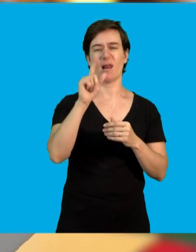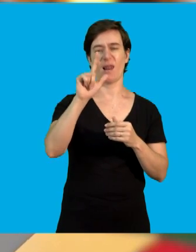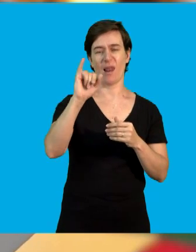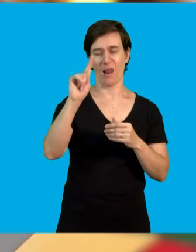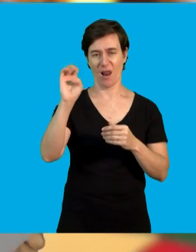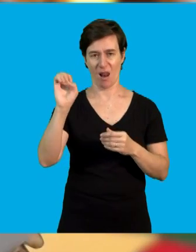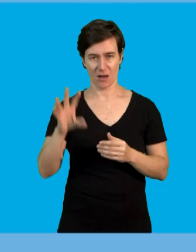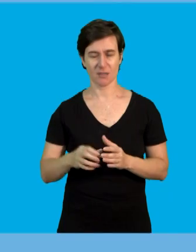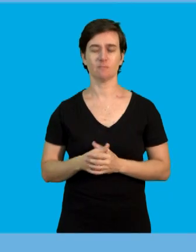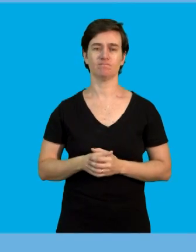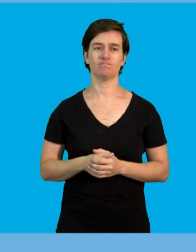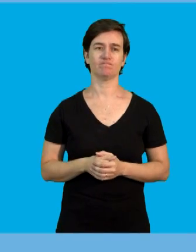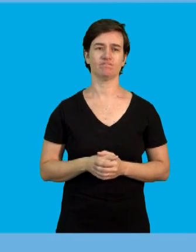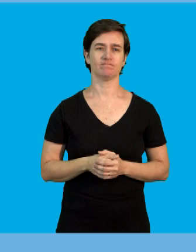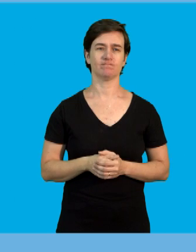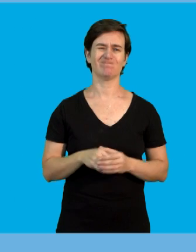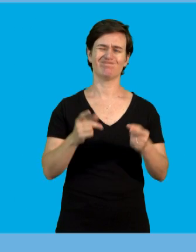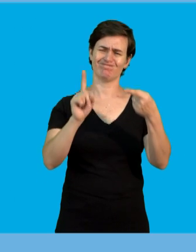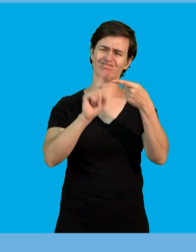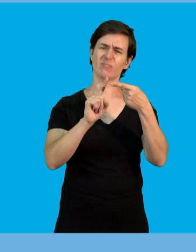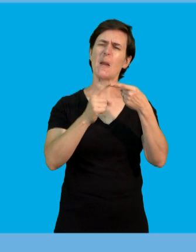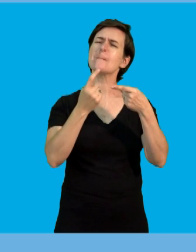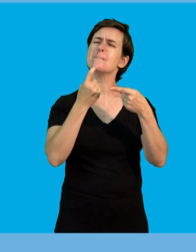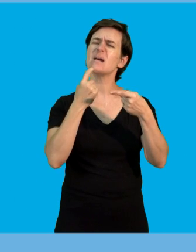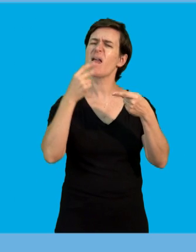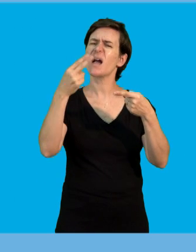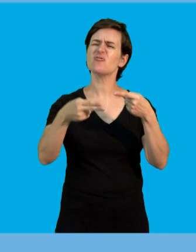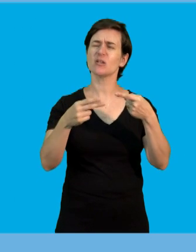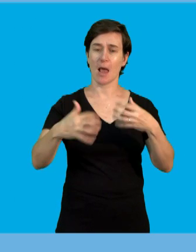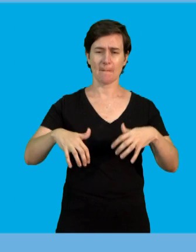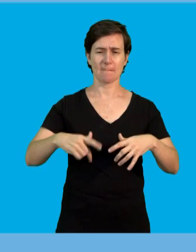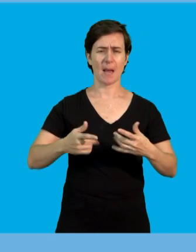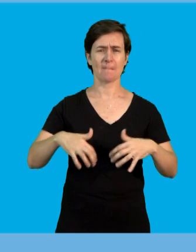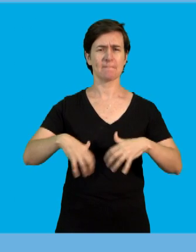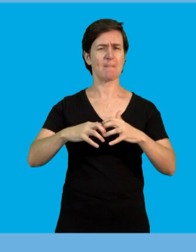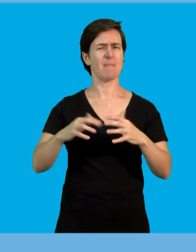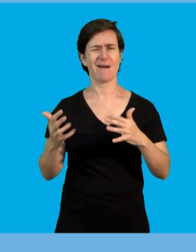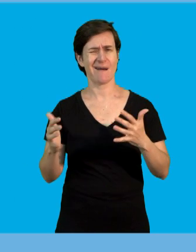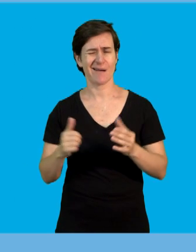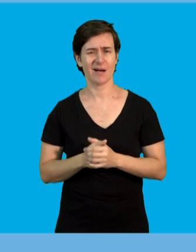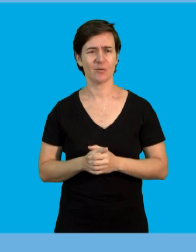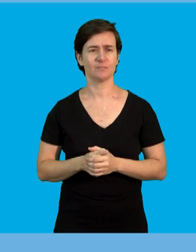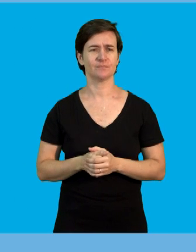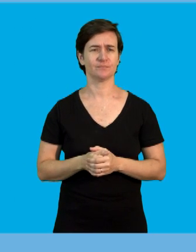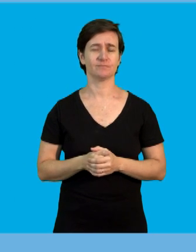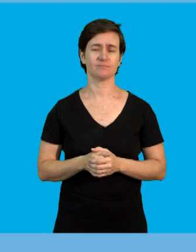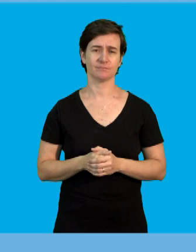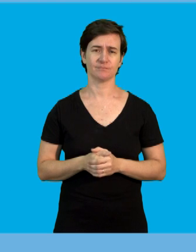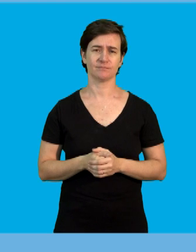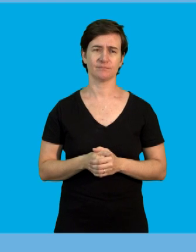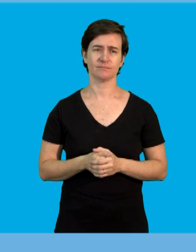metalloids. So, how can a metal hydroxide be formed in general? So that needs to be a reaction between a